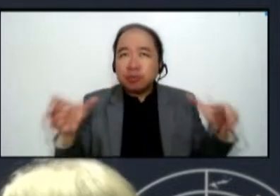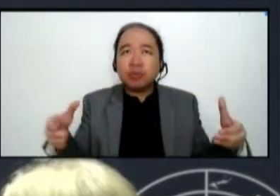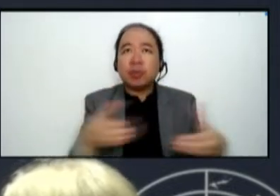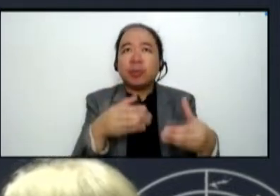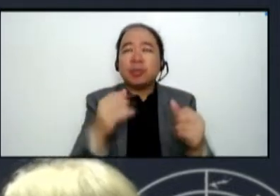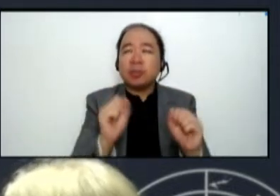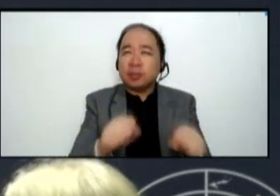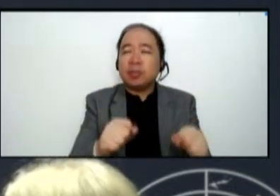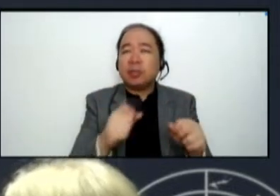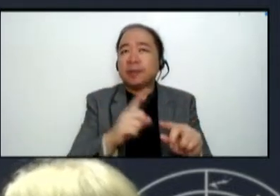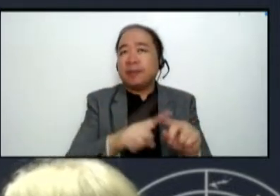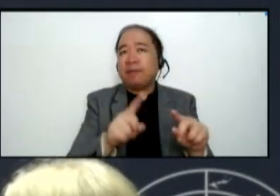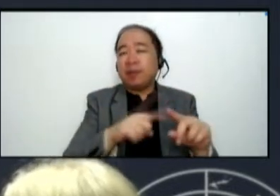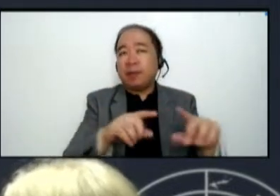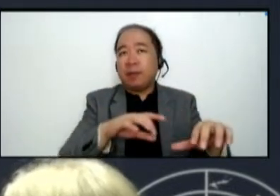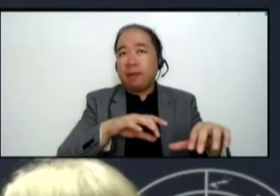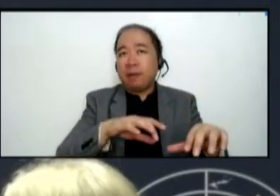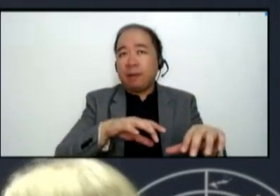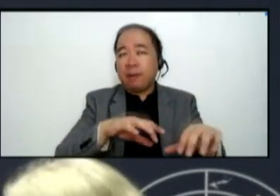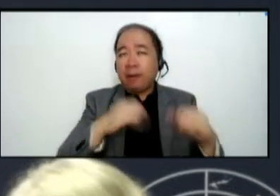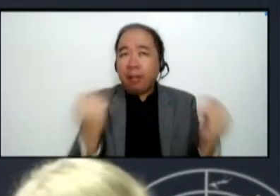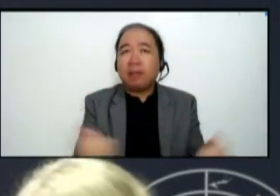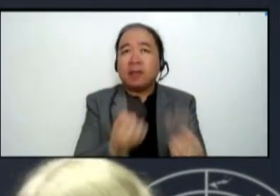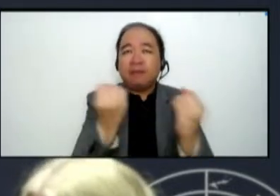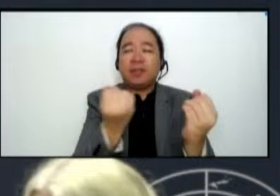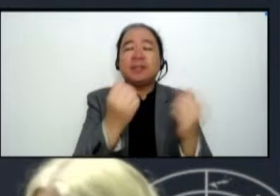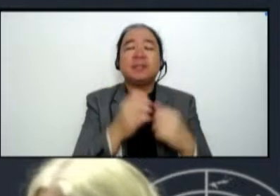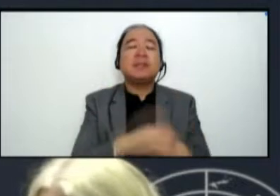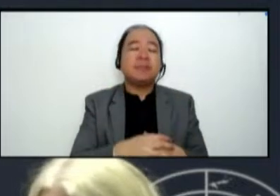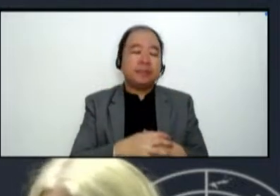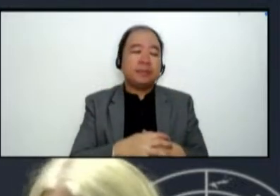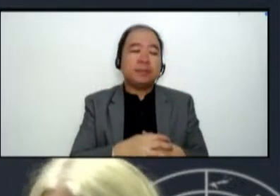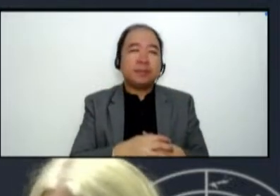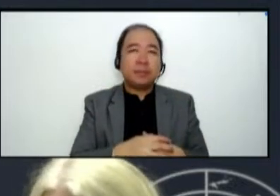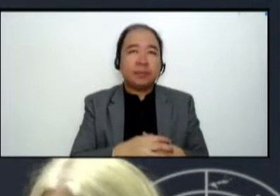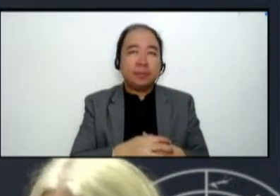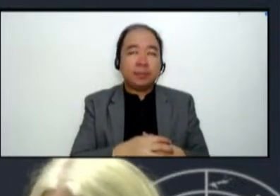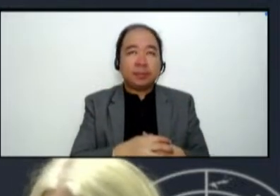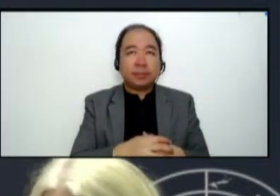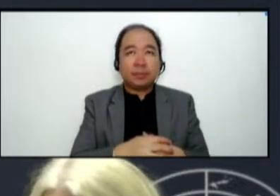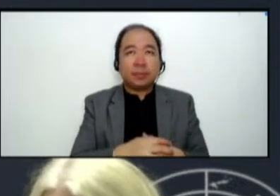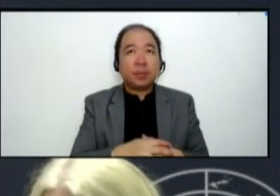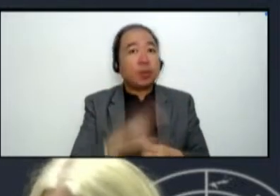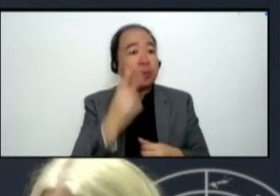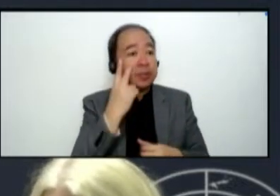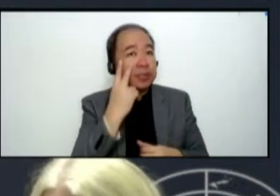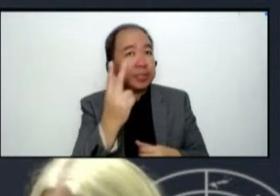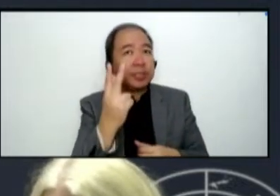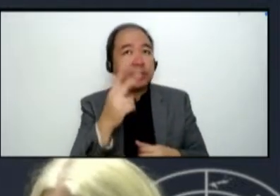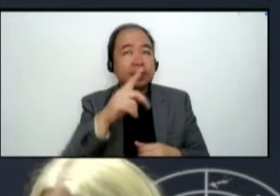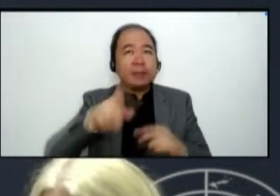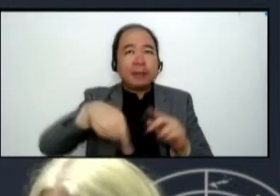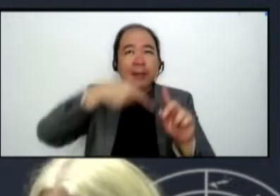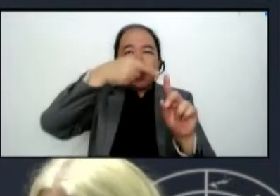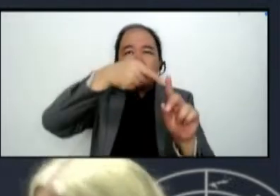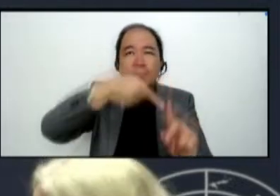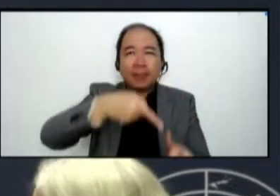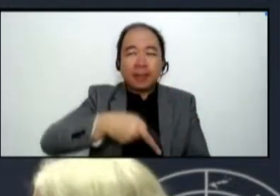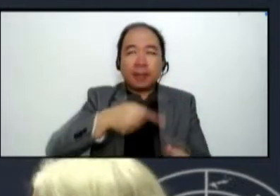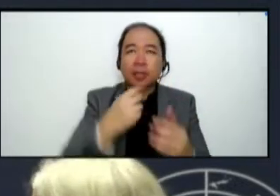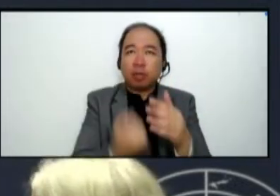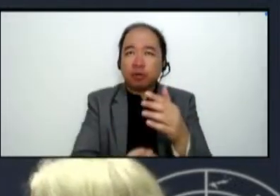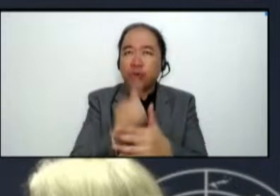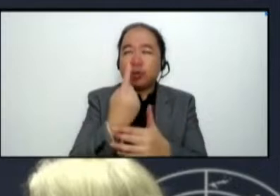on, is very much reflected, I think, in the detailed results from these 9 focus groups that we ran.